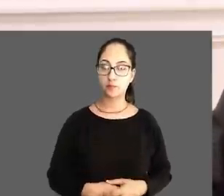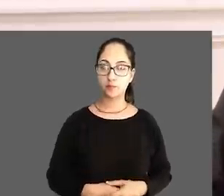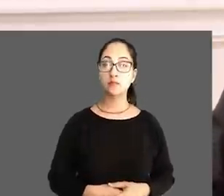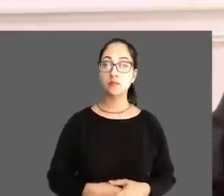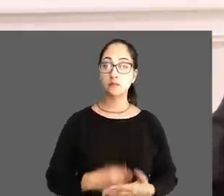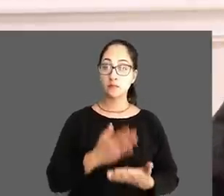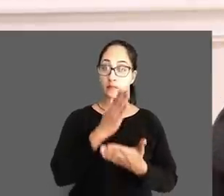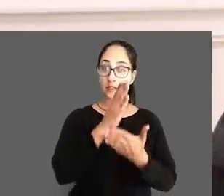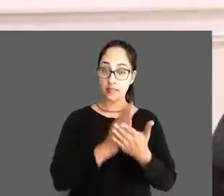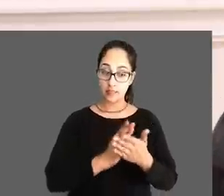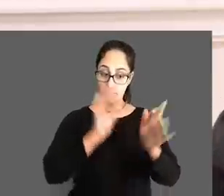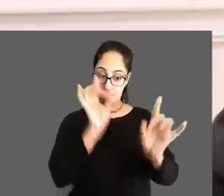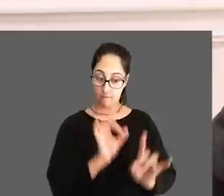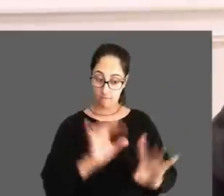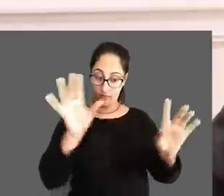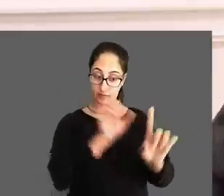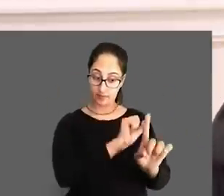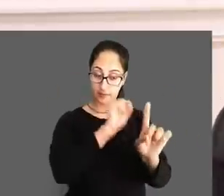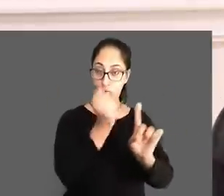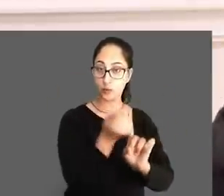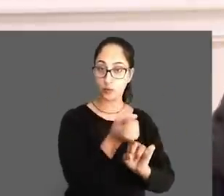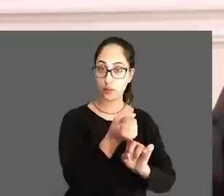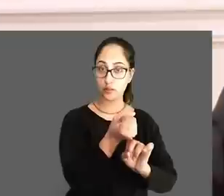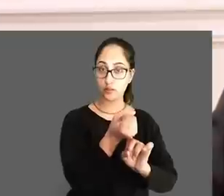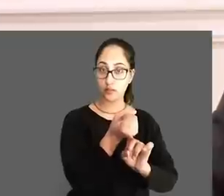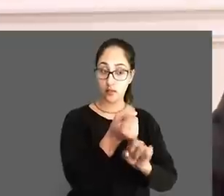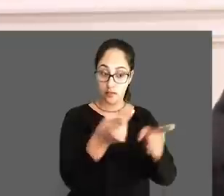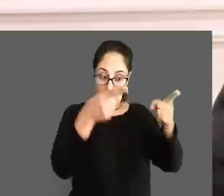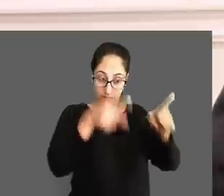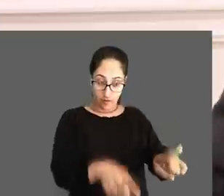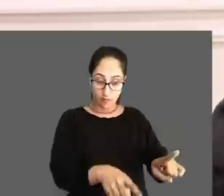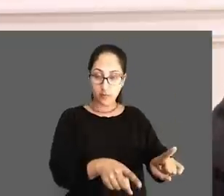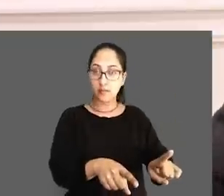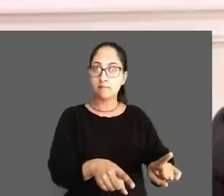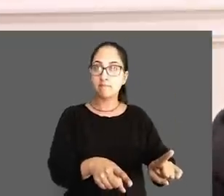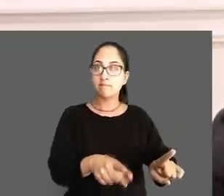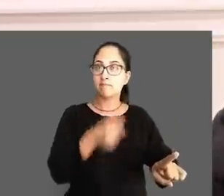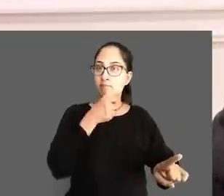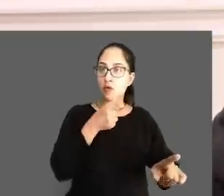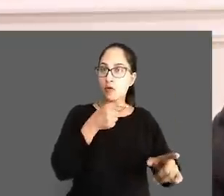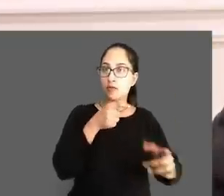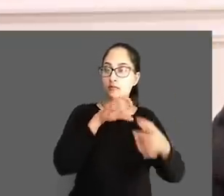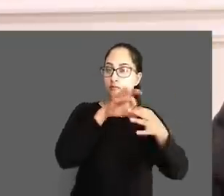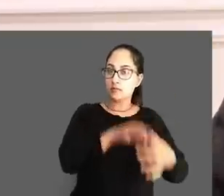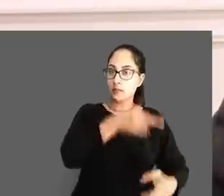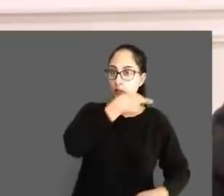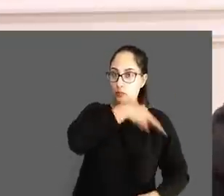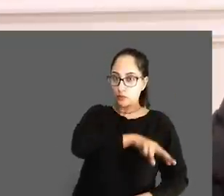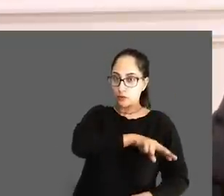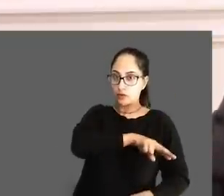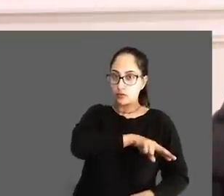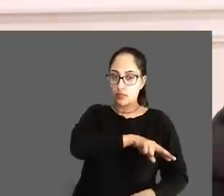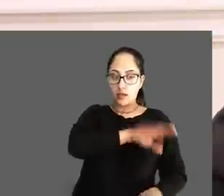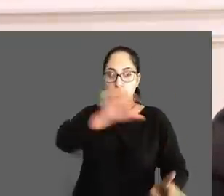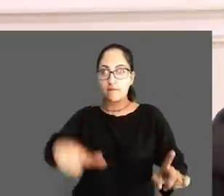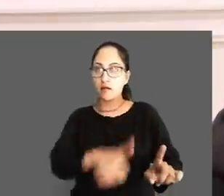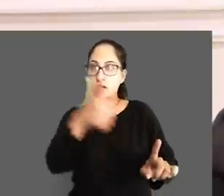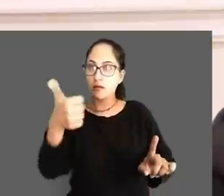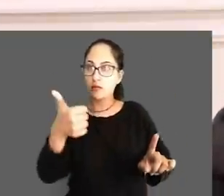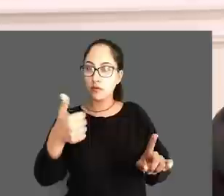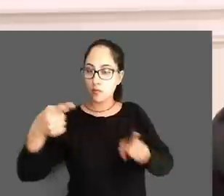carried out which are a result of these other factors, such as the political situation or such as the land